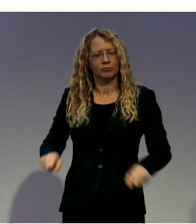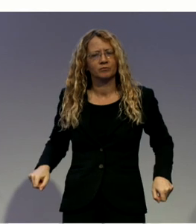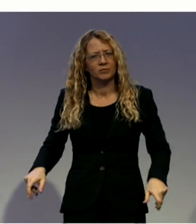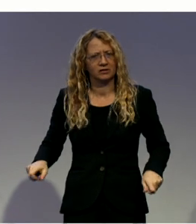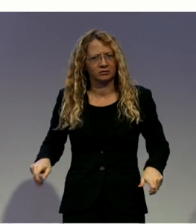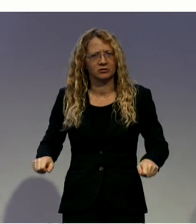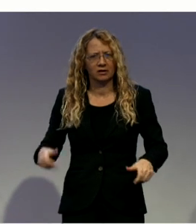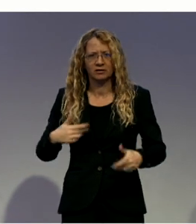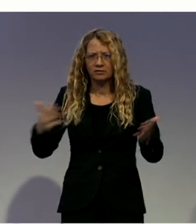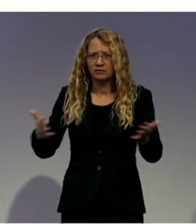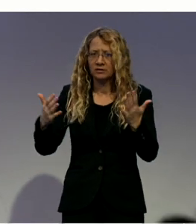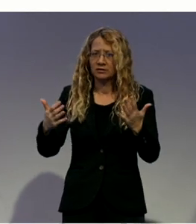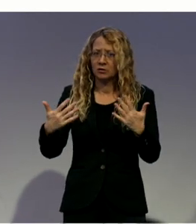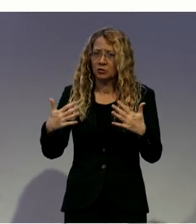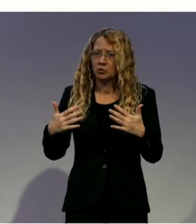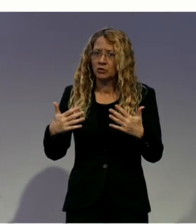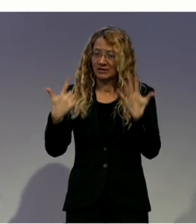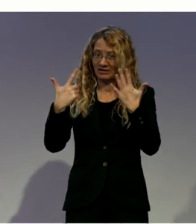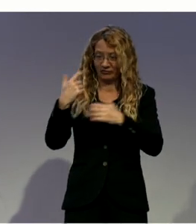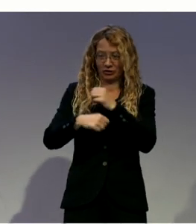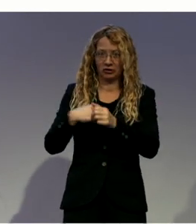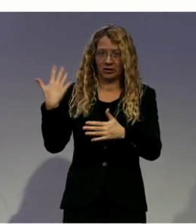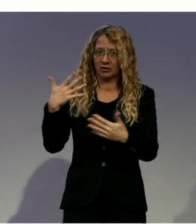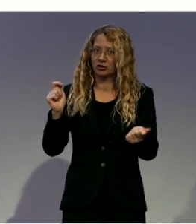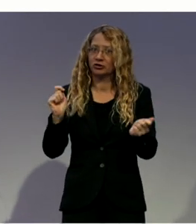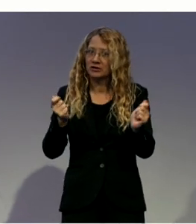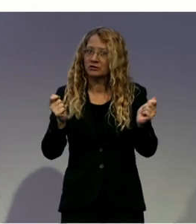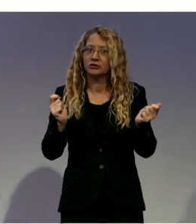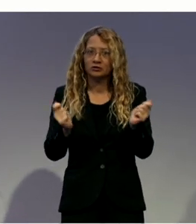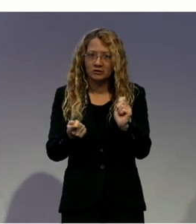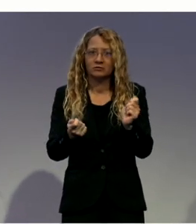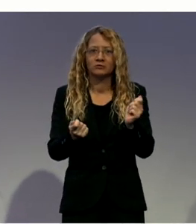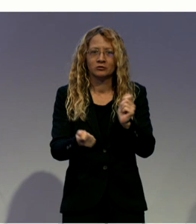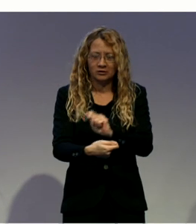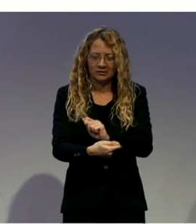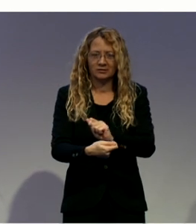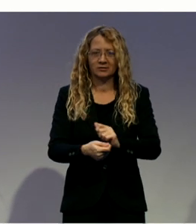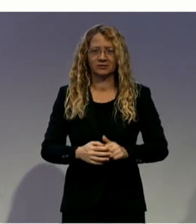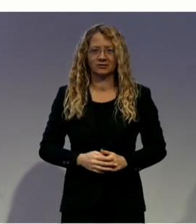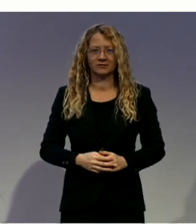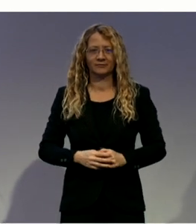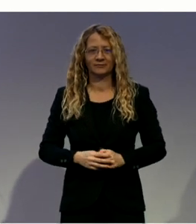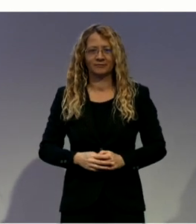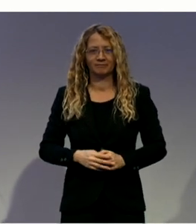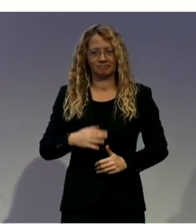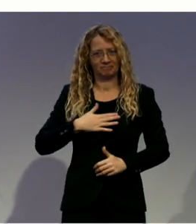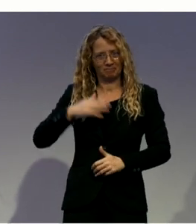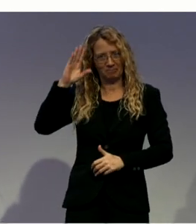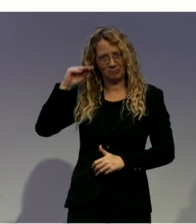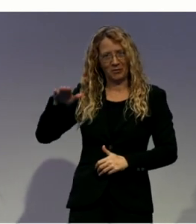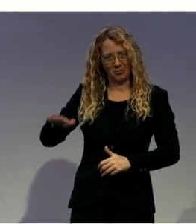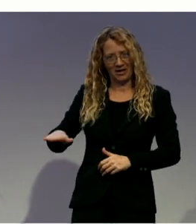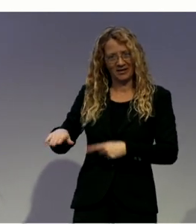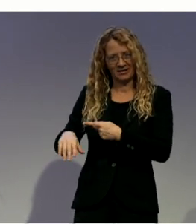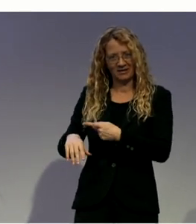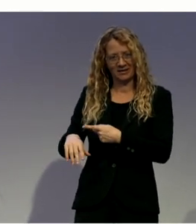I think that Engineer Alaa will be able to present this much better than I do, because we have agreed